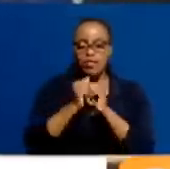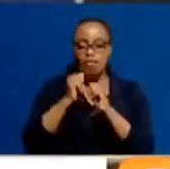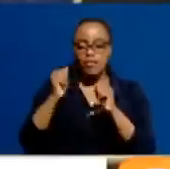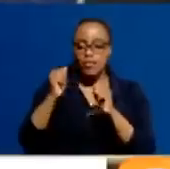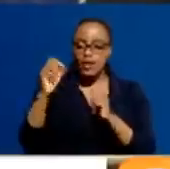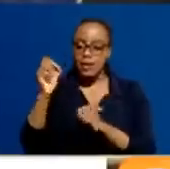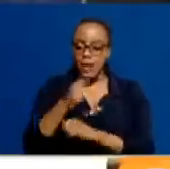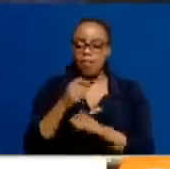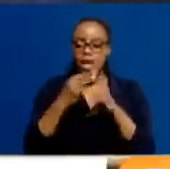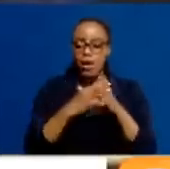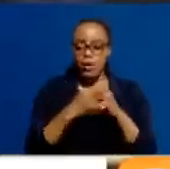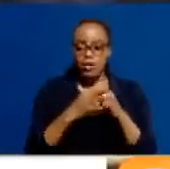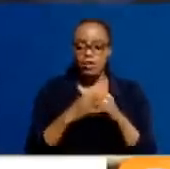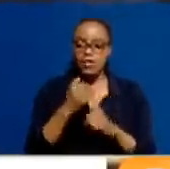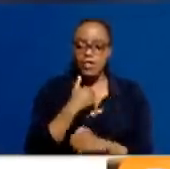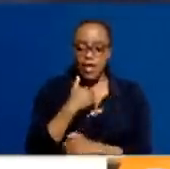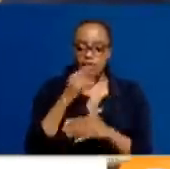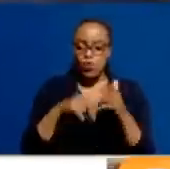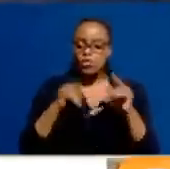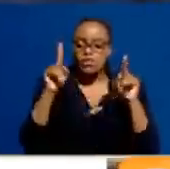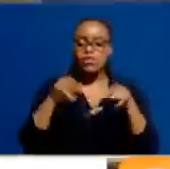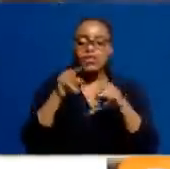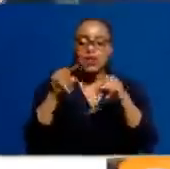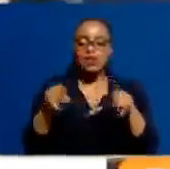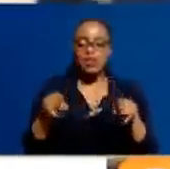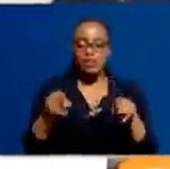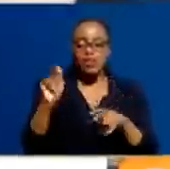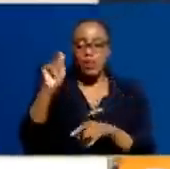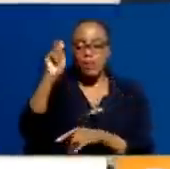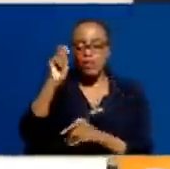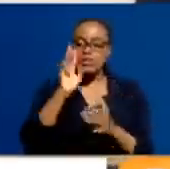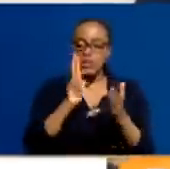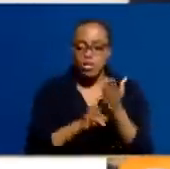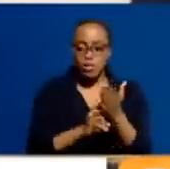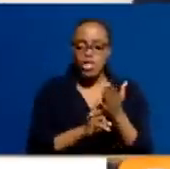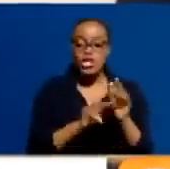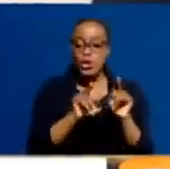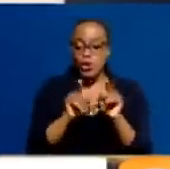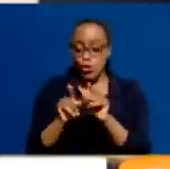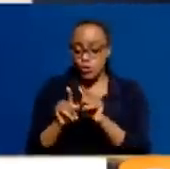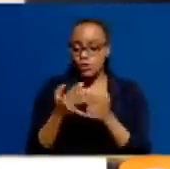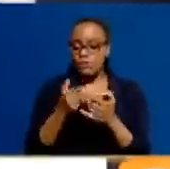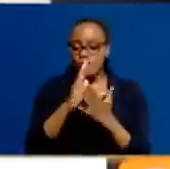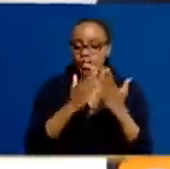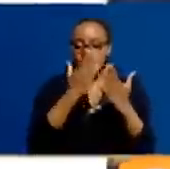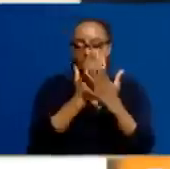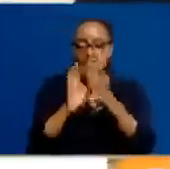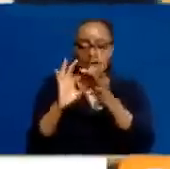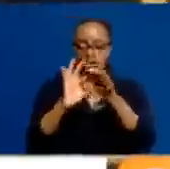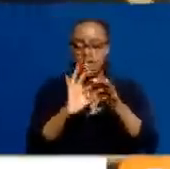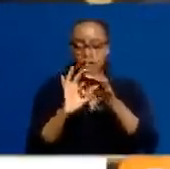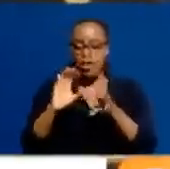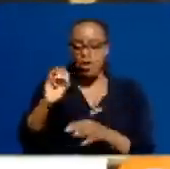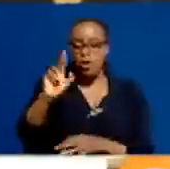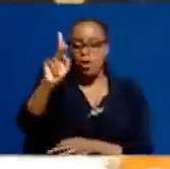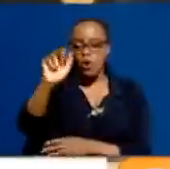was at the heart of the petitioner's case for nullification of the presidential poll outcome. The petitioners, among them Azimio la Umoja One